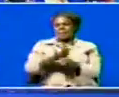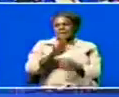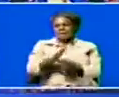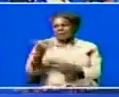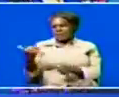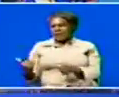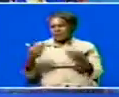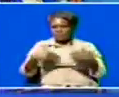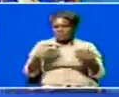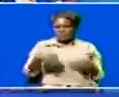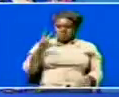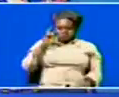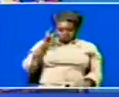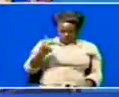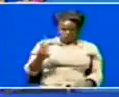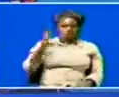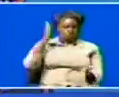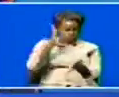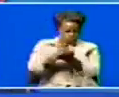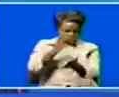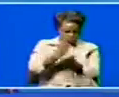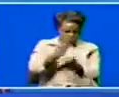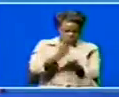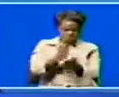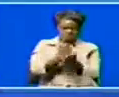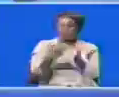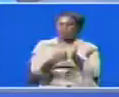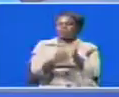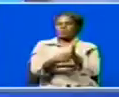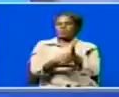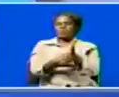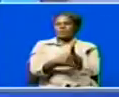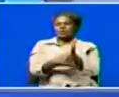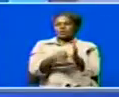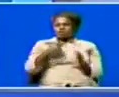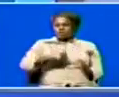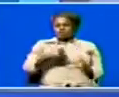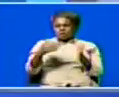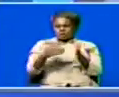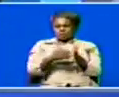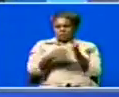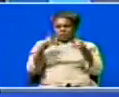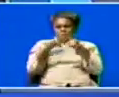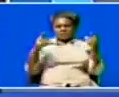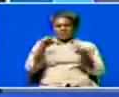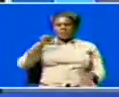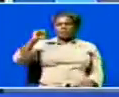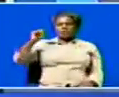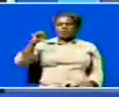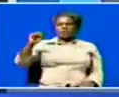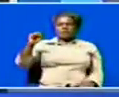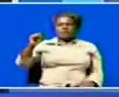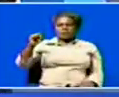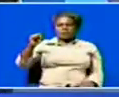people who mm-hmm. really, really see this thing for what it is, mm-hmm. right? And I think, sorry to cut you short, no worries. I think you had a message for politicians, you know, them spending in